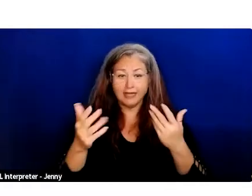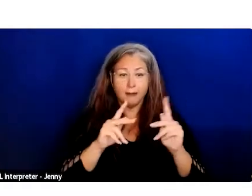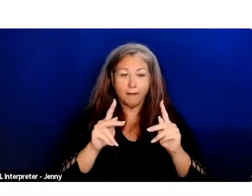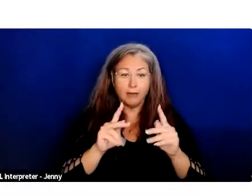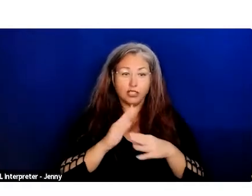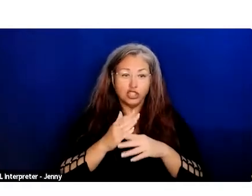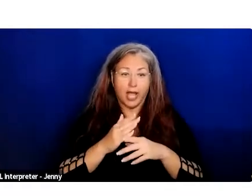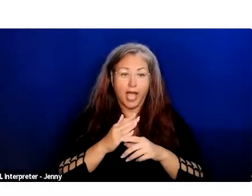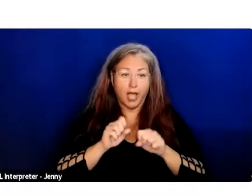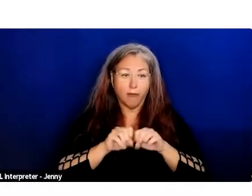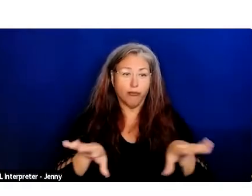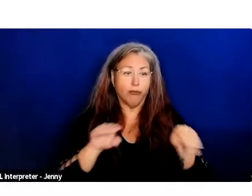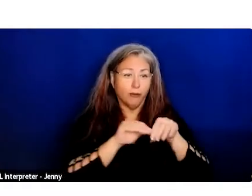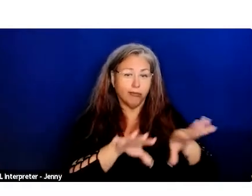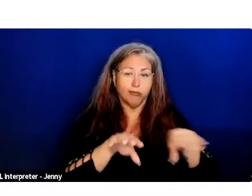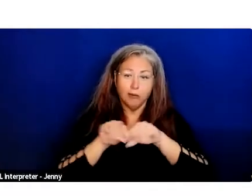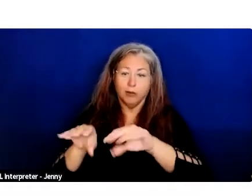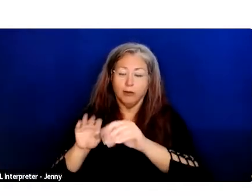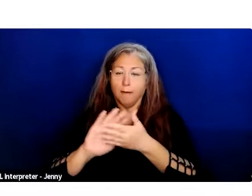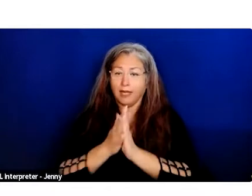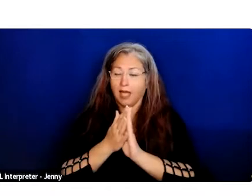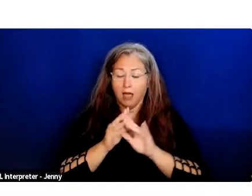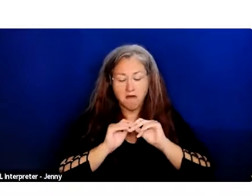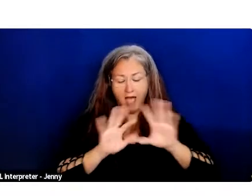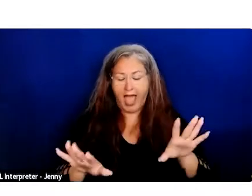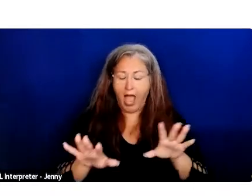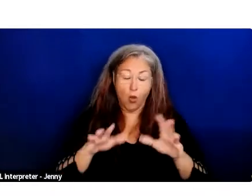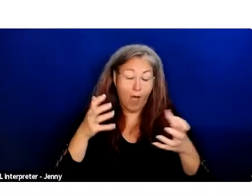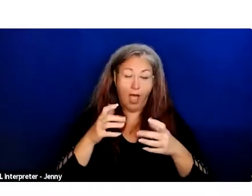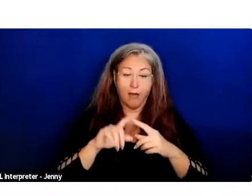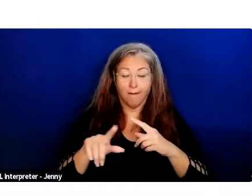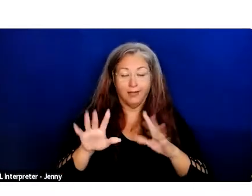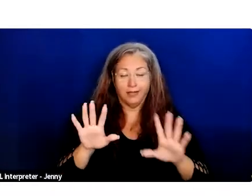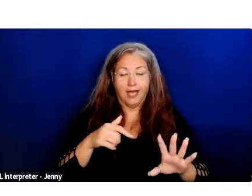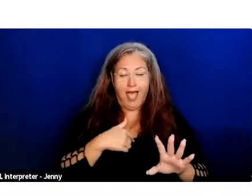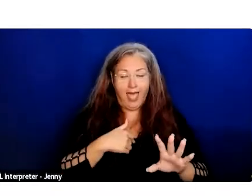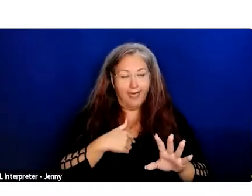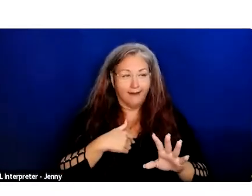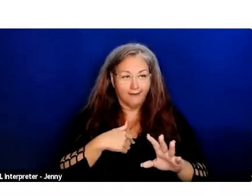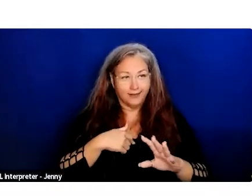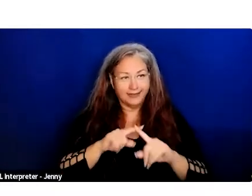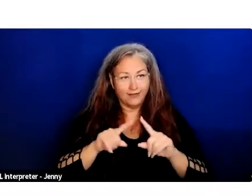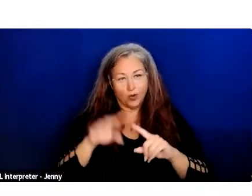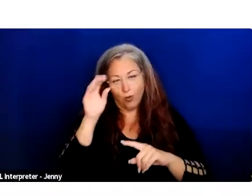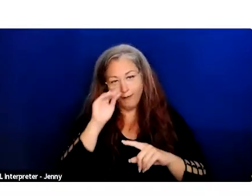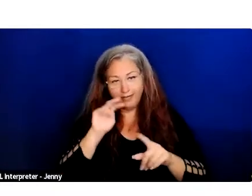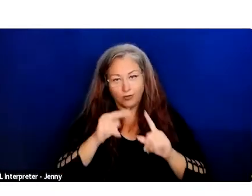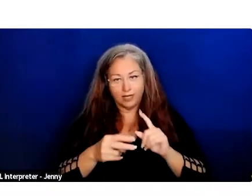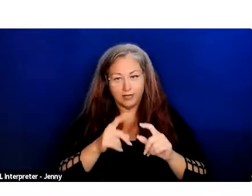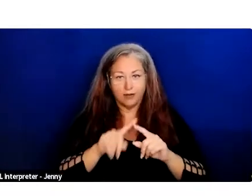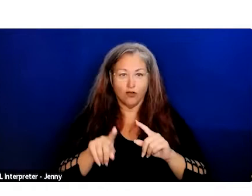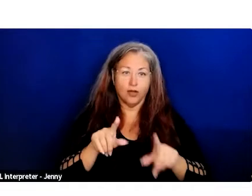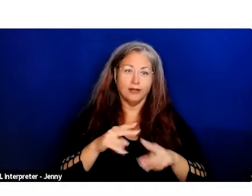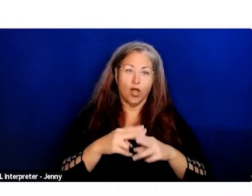internet that continue to go viral. And I have a lot of opinions about popularity bias, about opinion